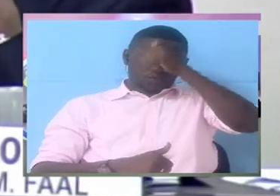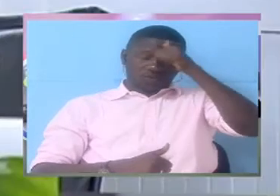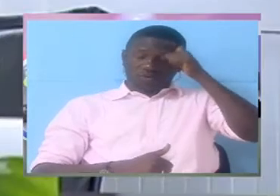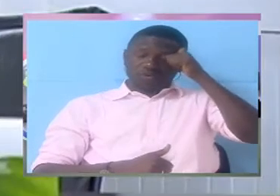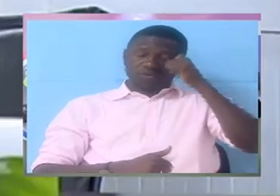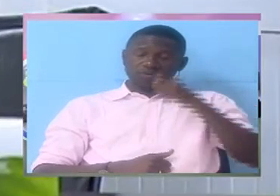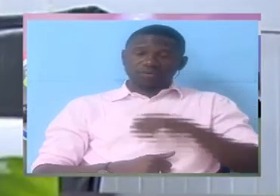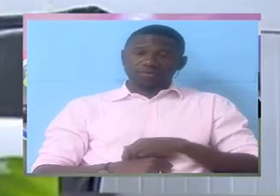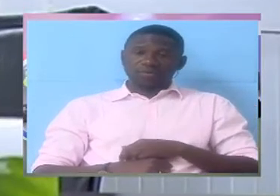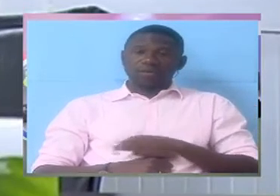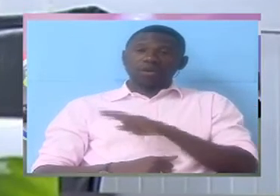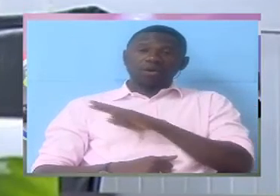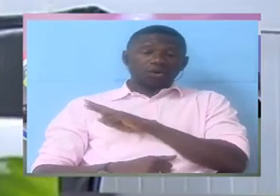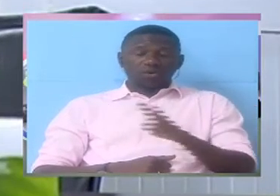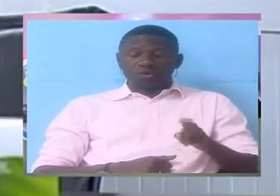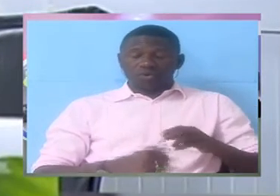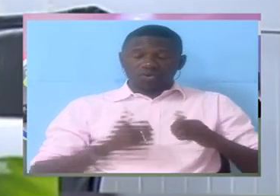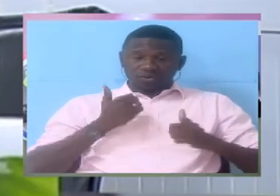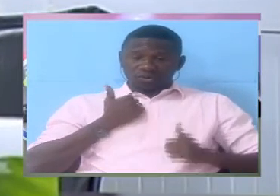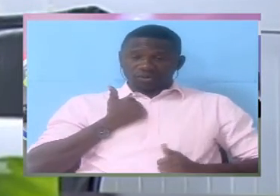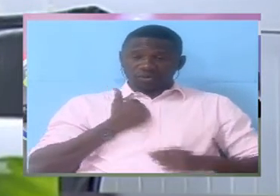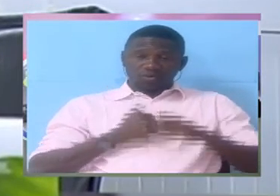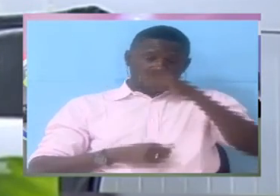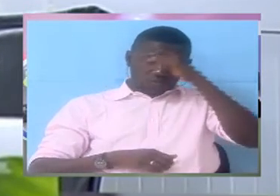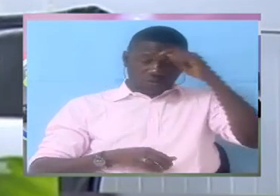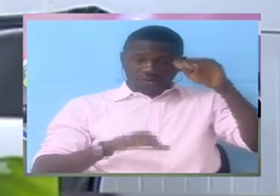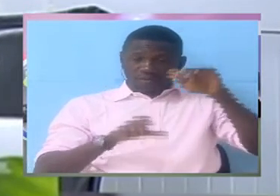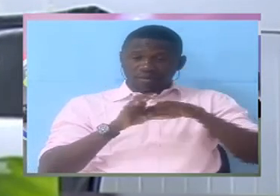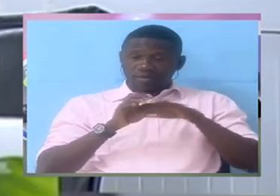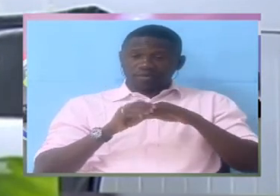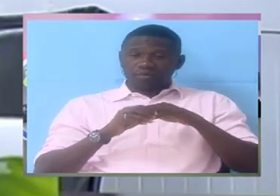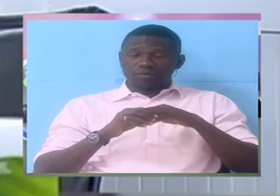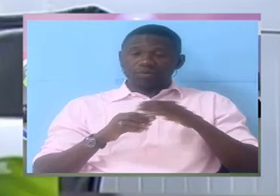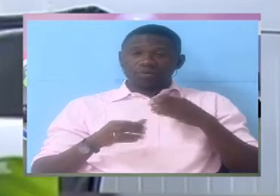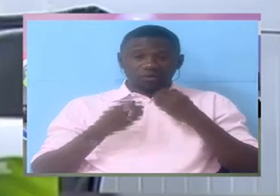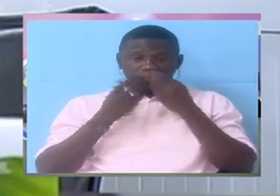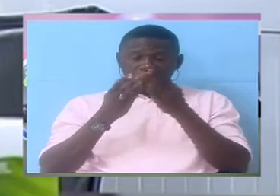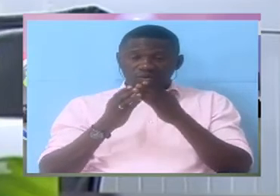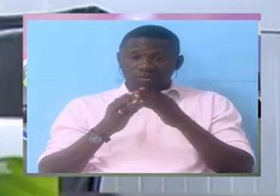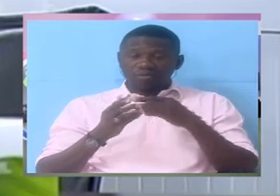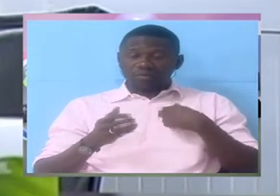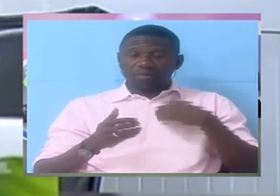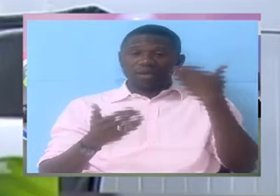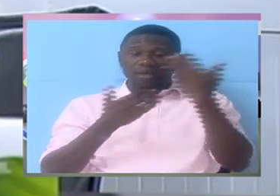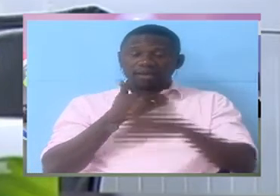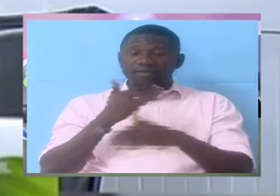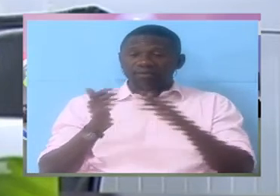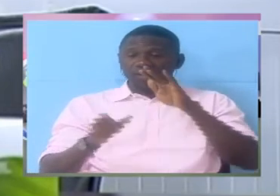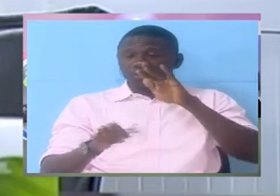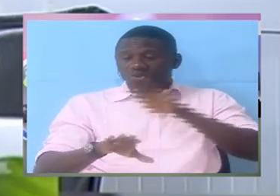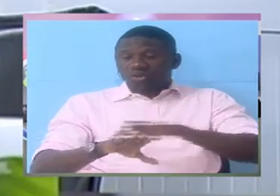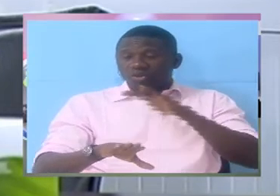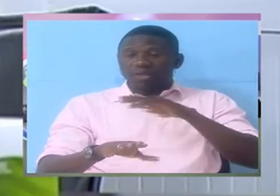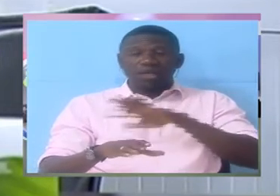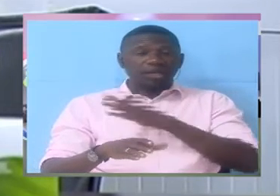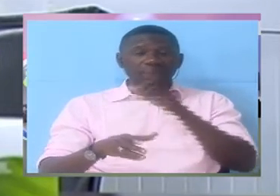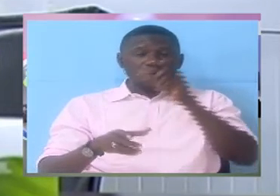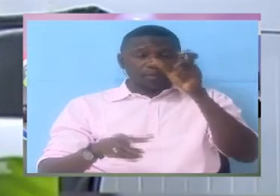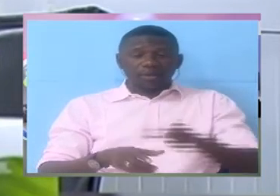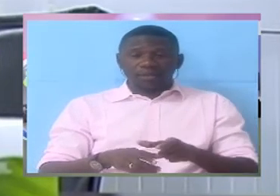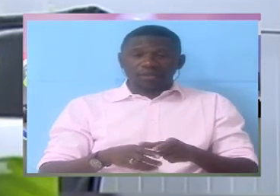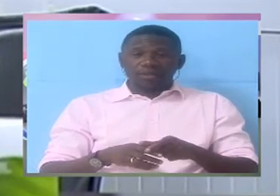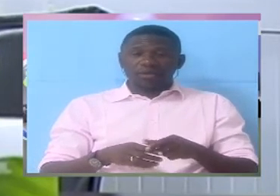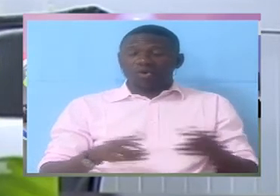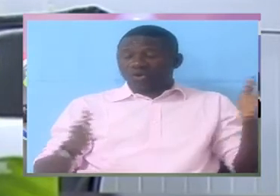No security officer will tell you I have never touched anybody until I